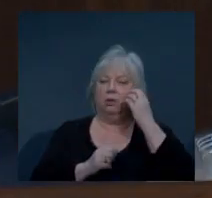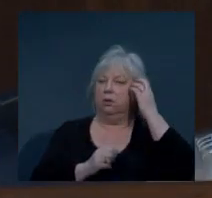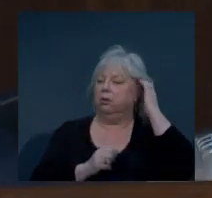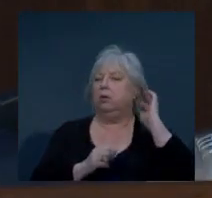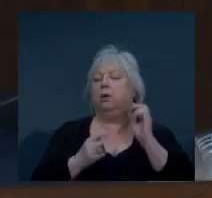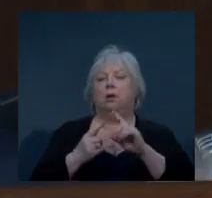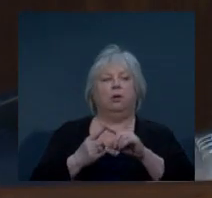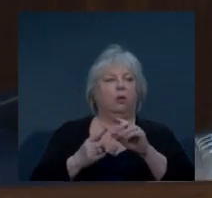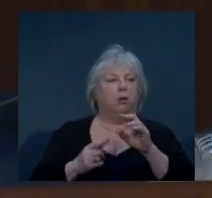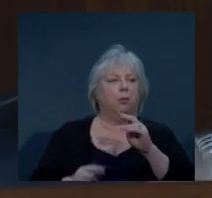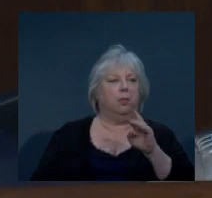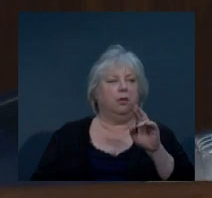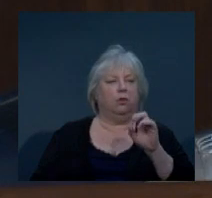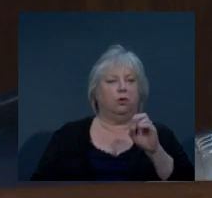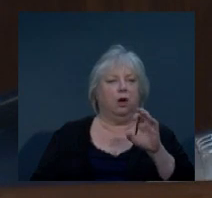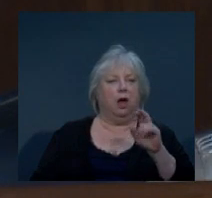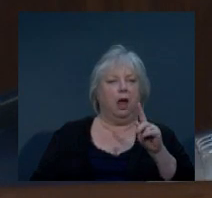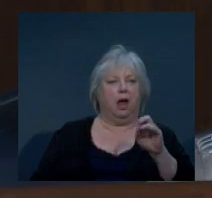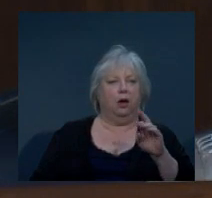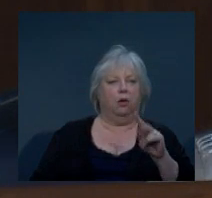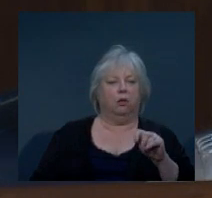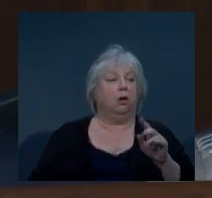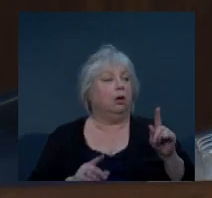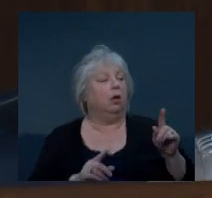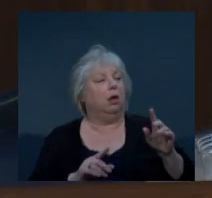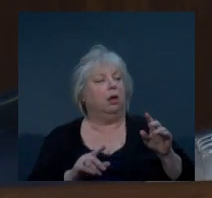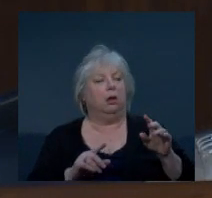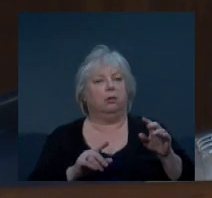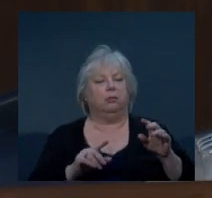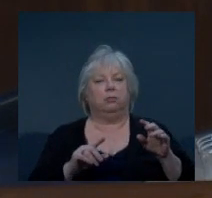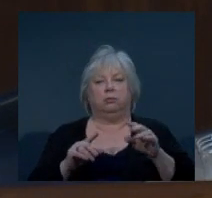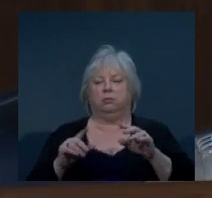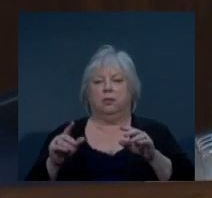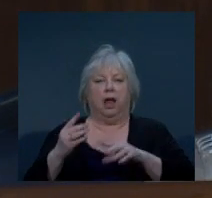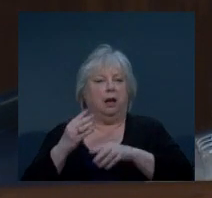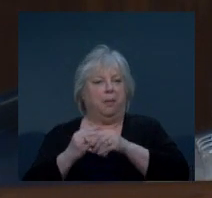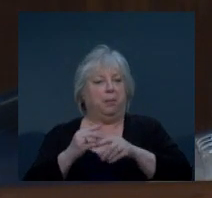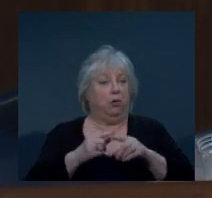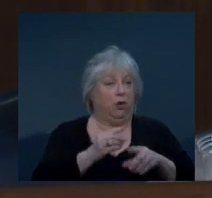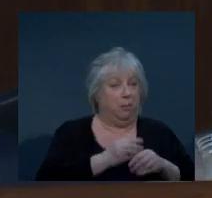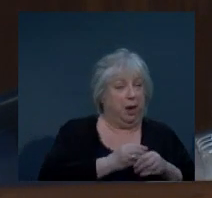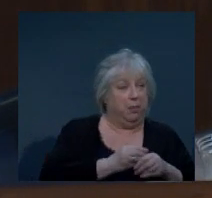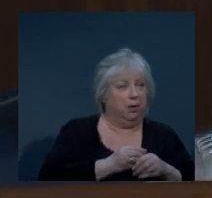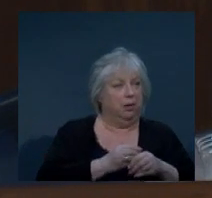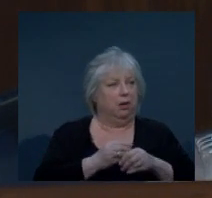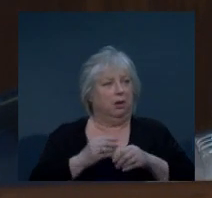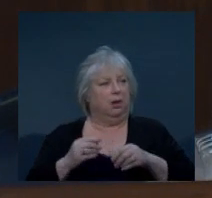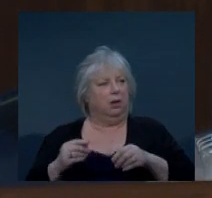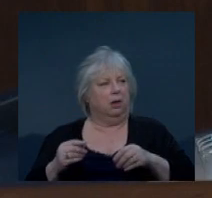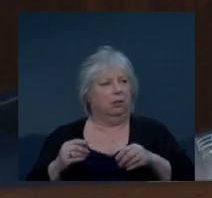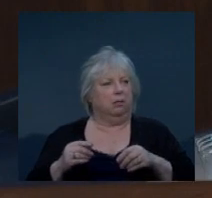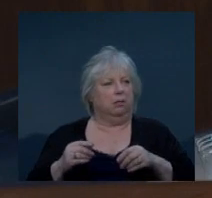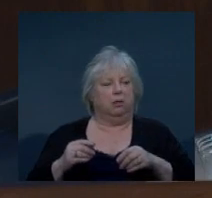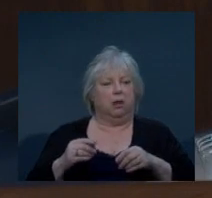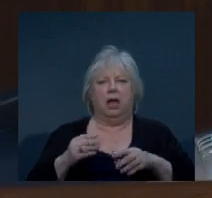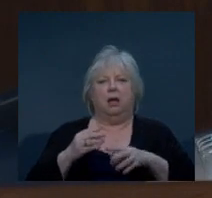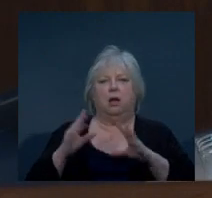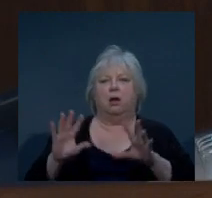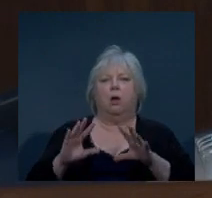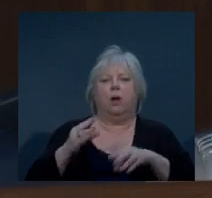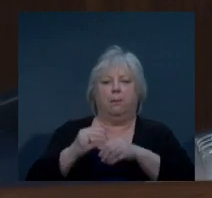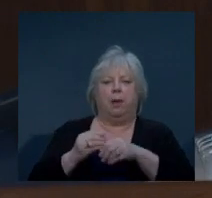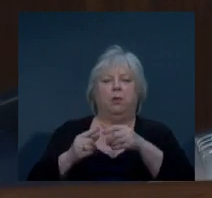Mr. Eckert. Before you go, Is it an amendment to the amendment of, is it Amendment Mr. to the